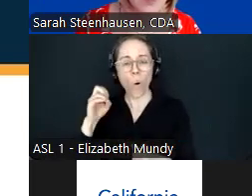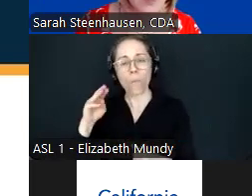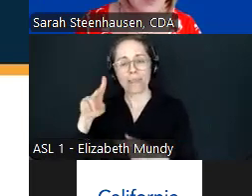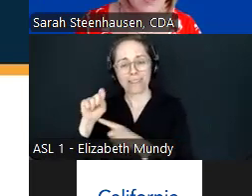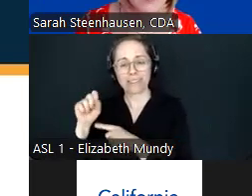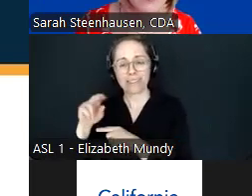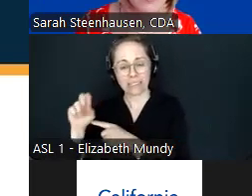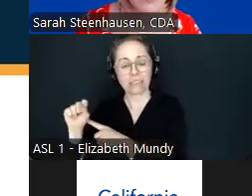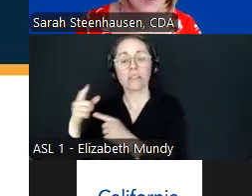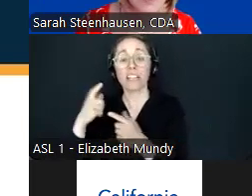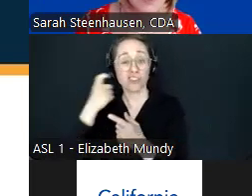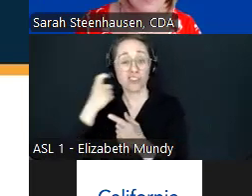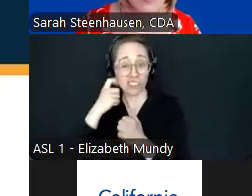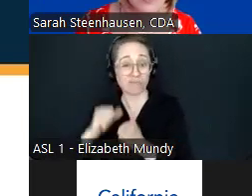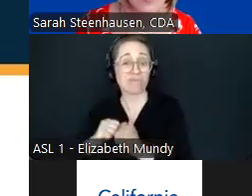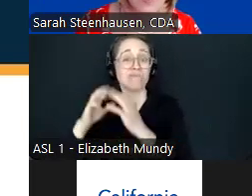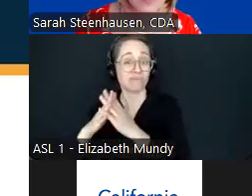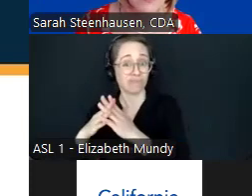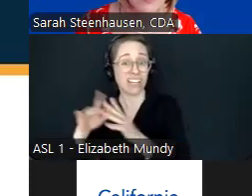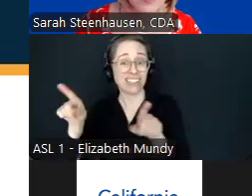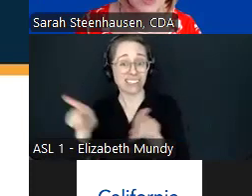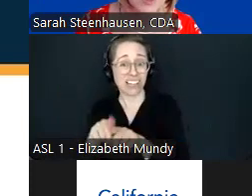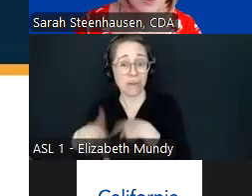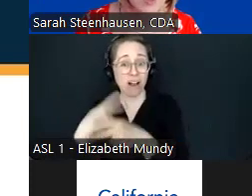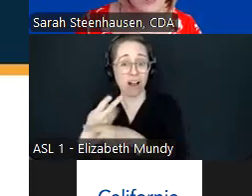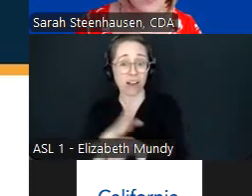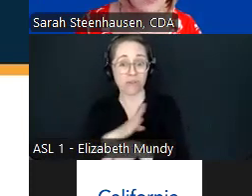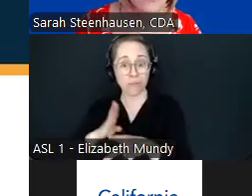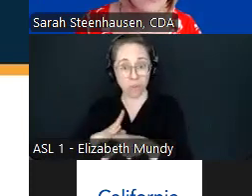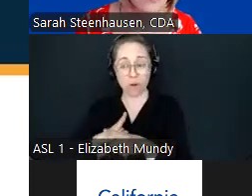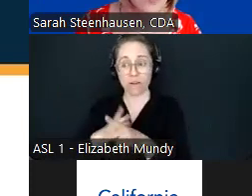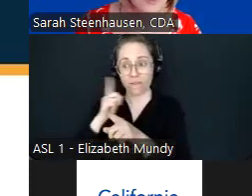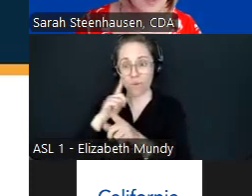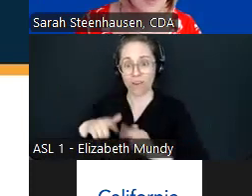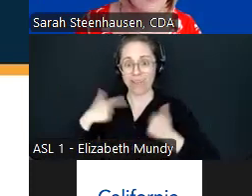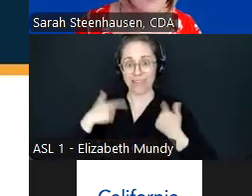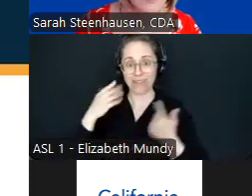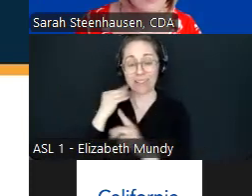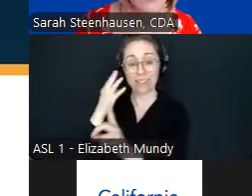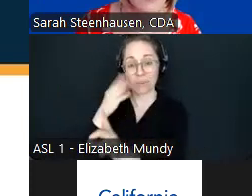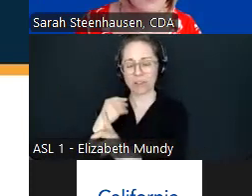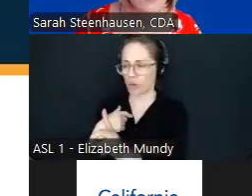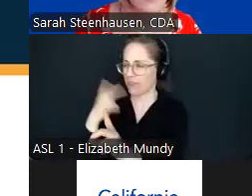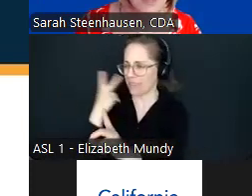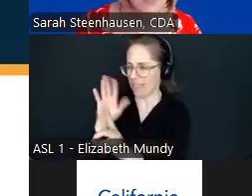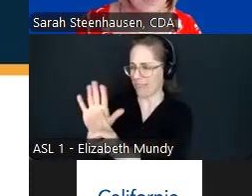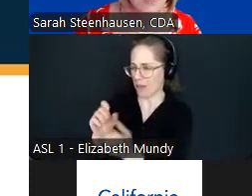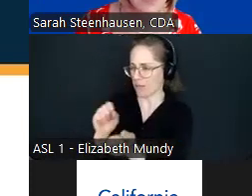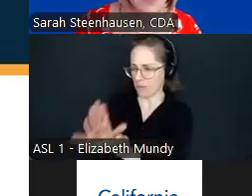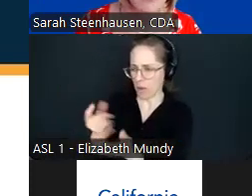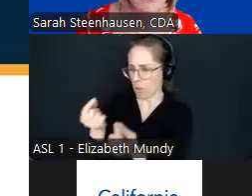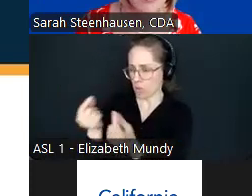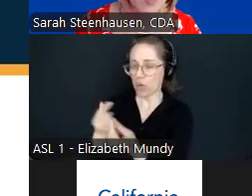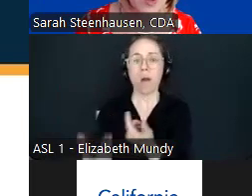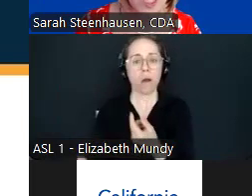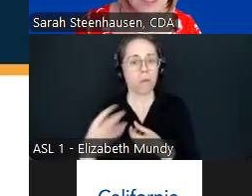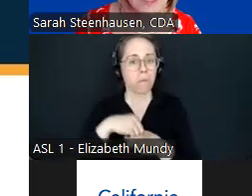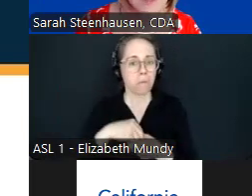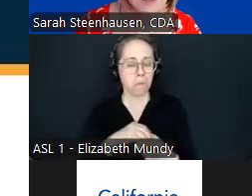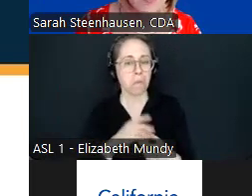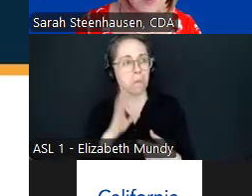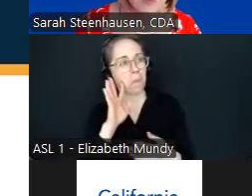board. So it's been great kind of learning from how they've approached it. We are also looking at different consultants that might